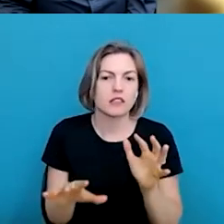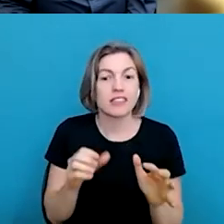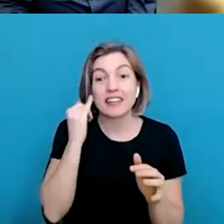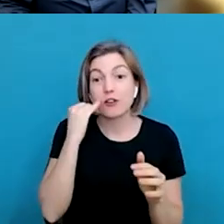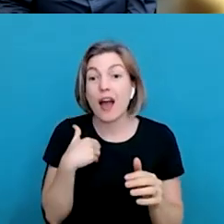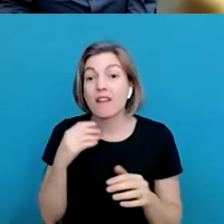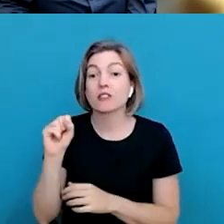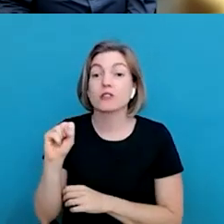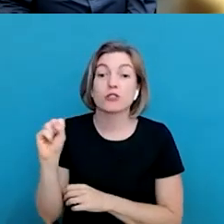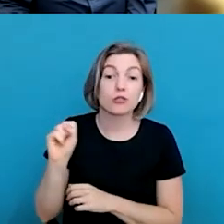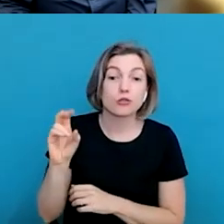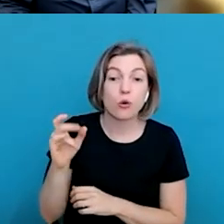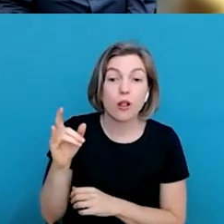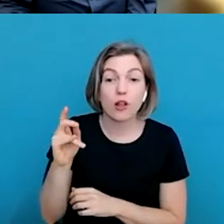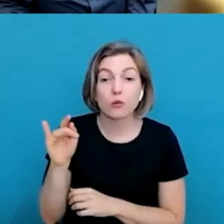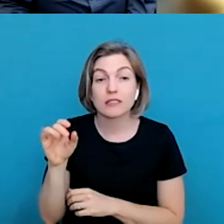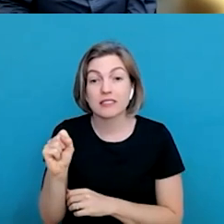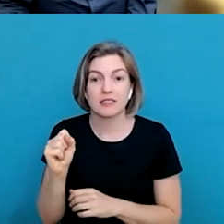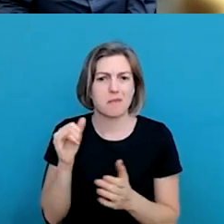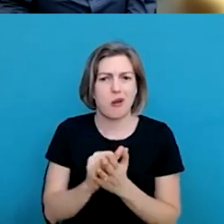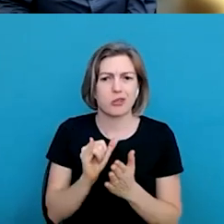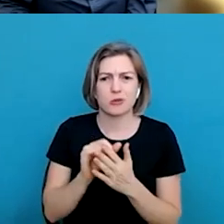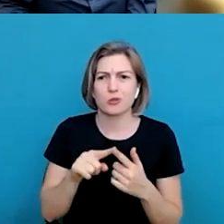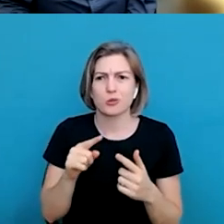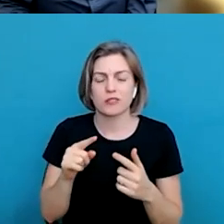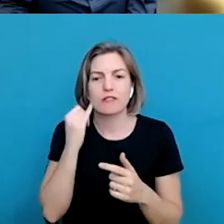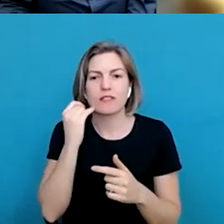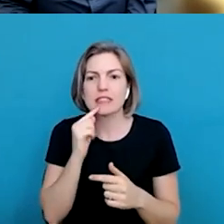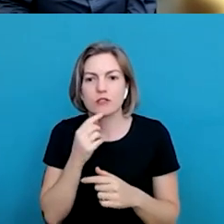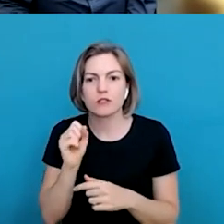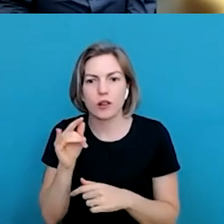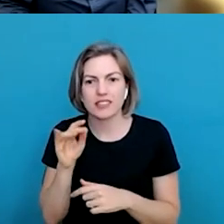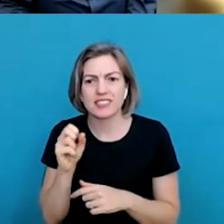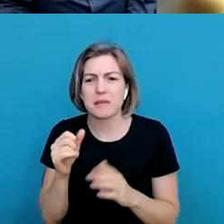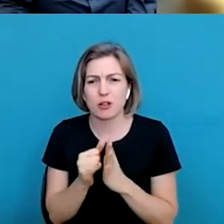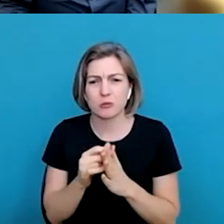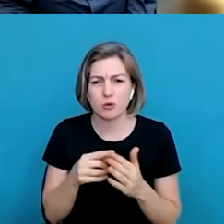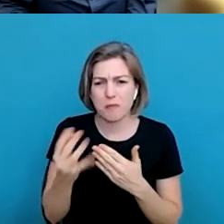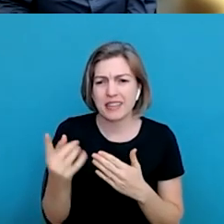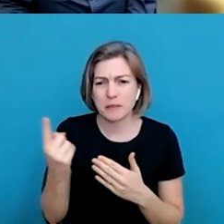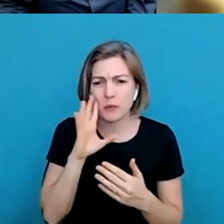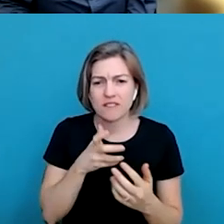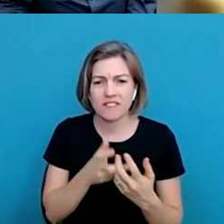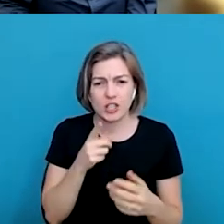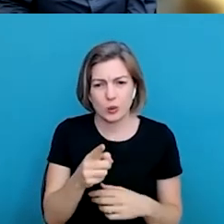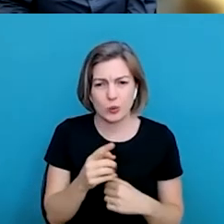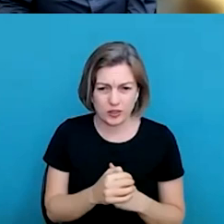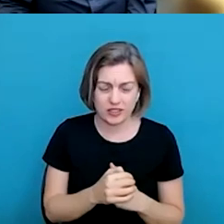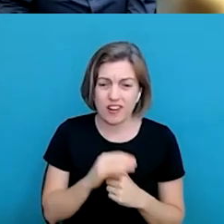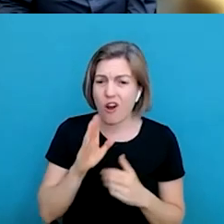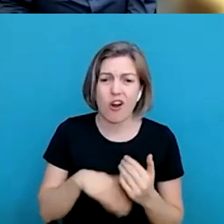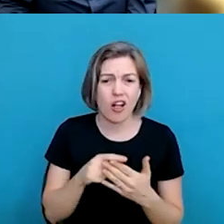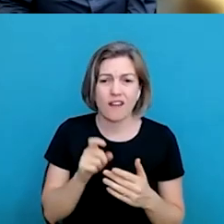scoliosis, it's almost impossible to buy severe scoliosis, to buy anything that's going to fit you. And it all has to be